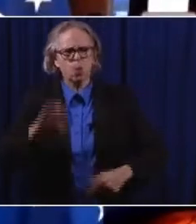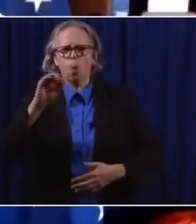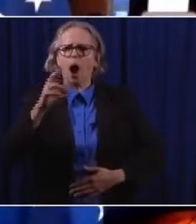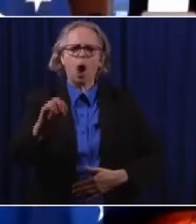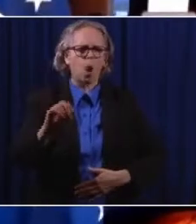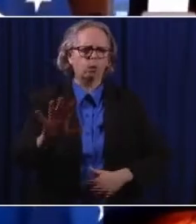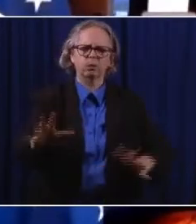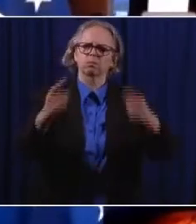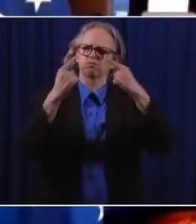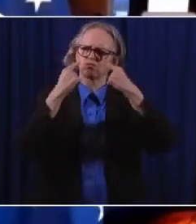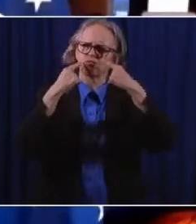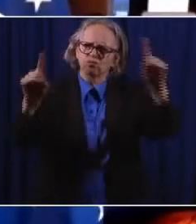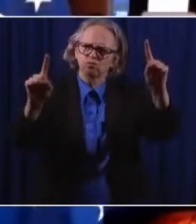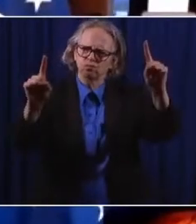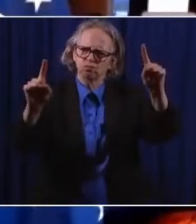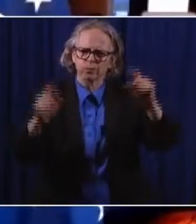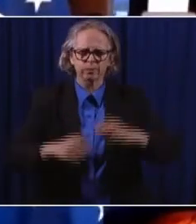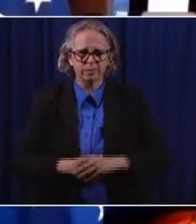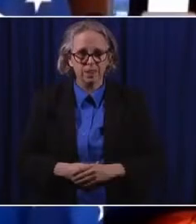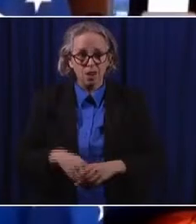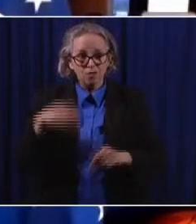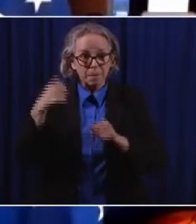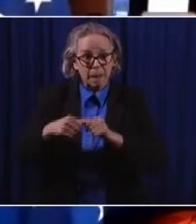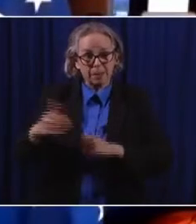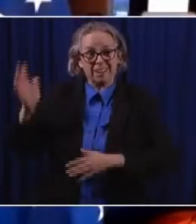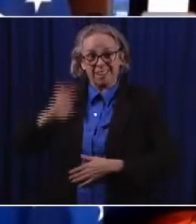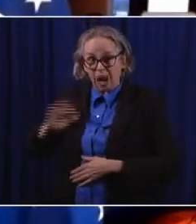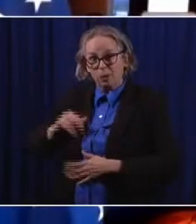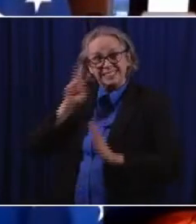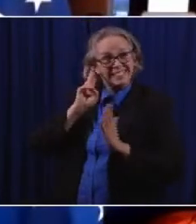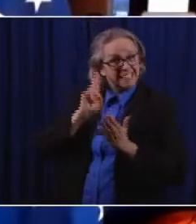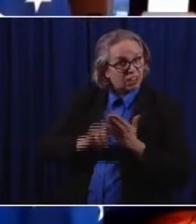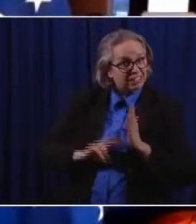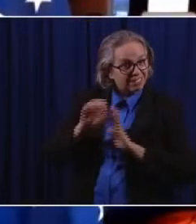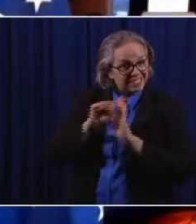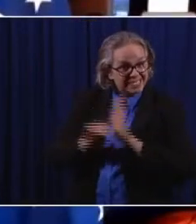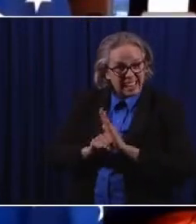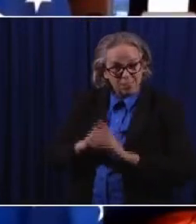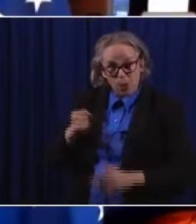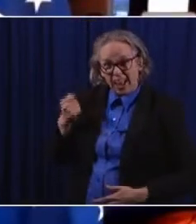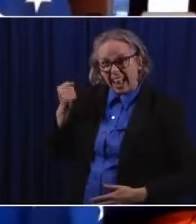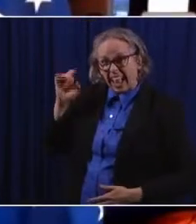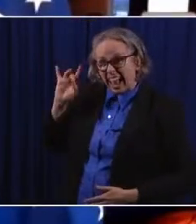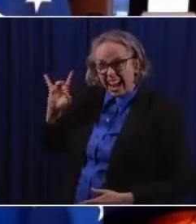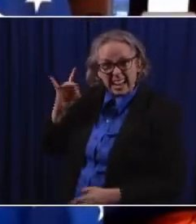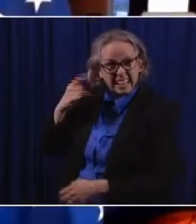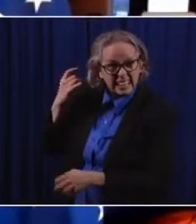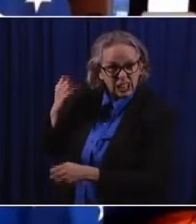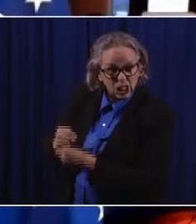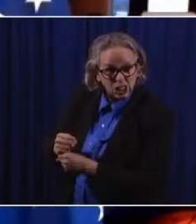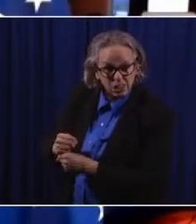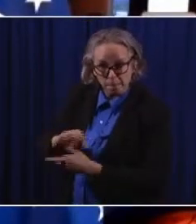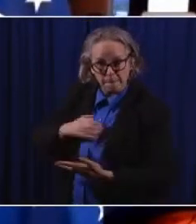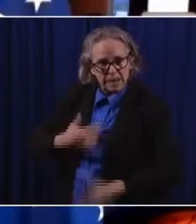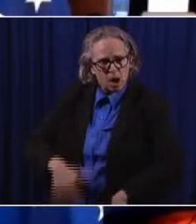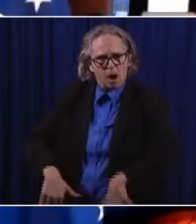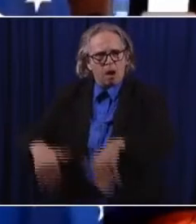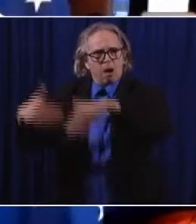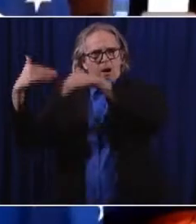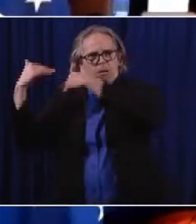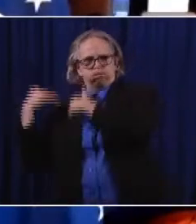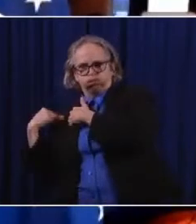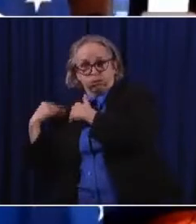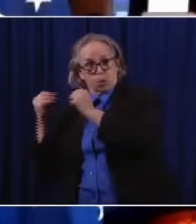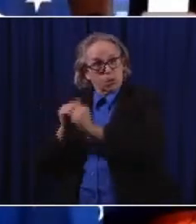serving Ohio as Ohio's Secretary of State for 8 years and as its chief elections official. And remember, elections in Ohio are run